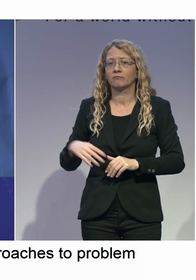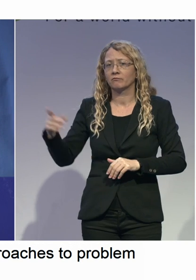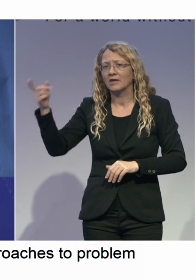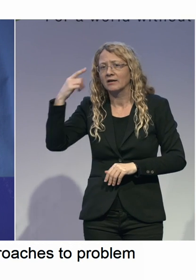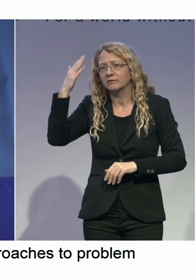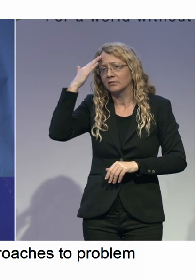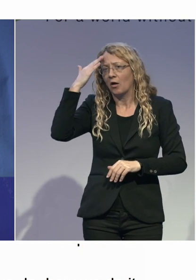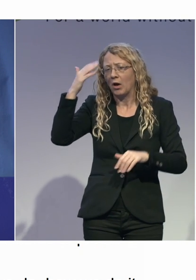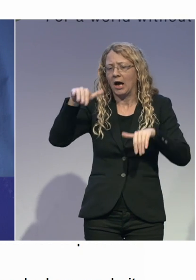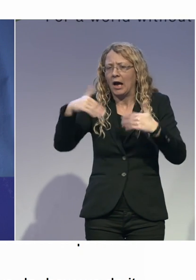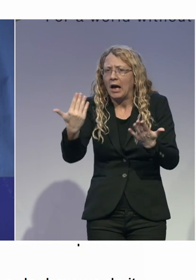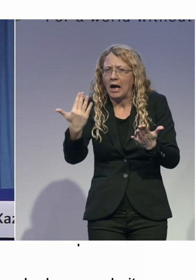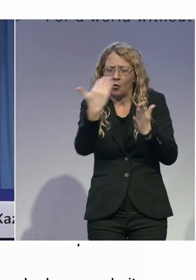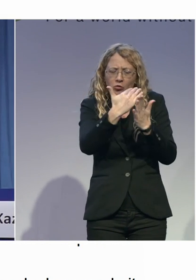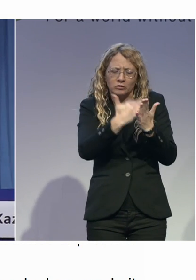Thank you.